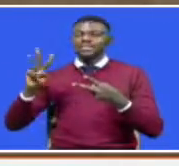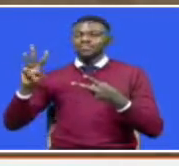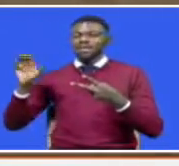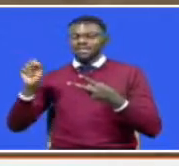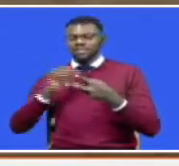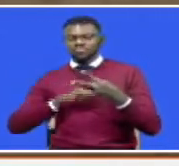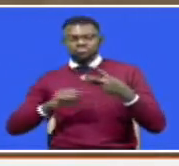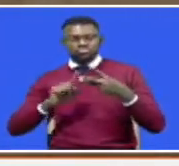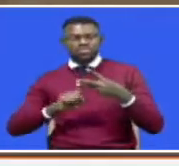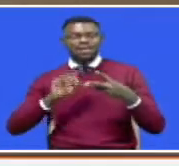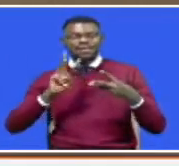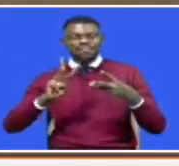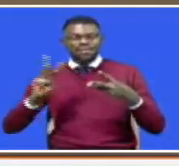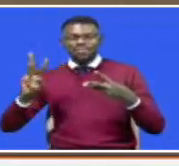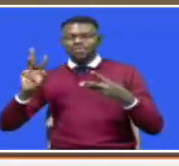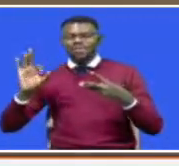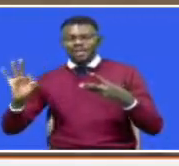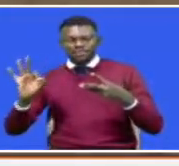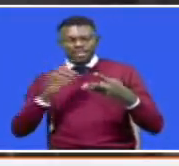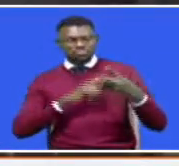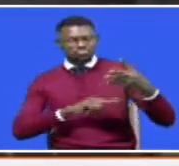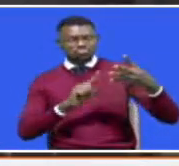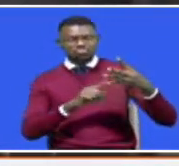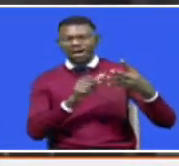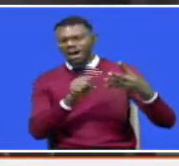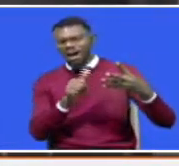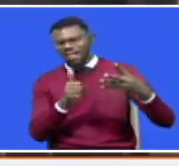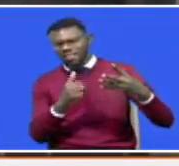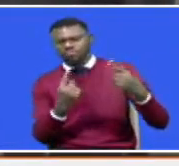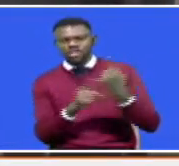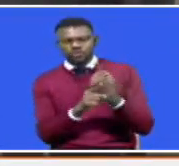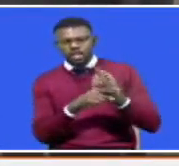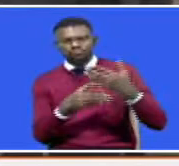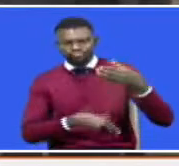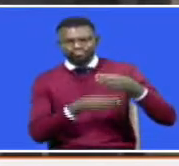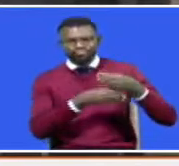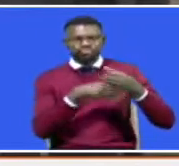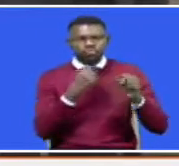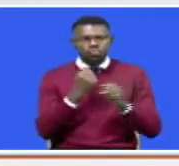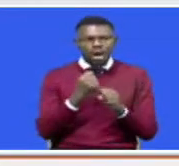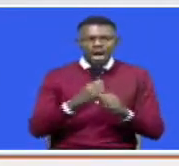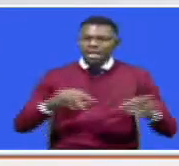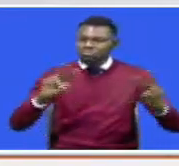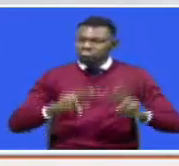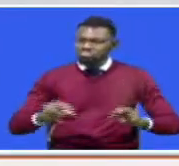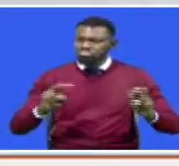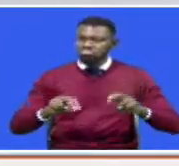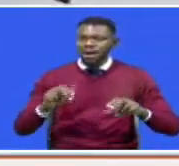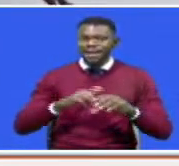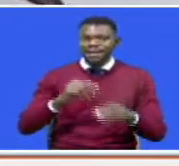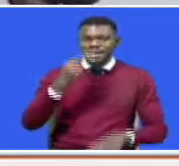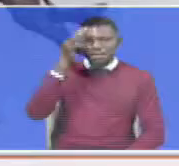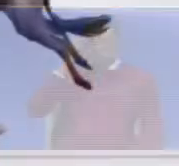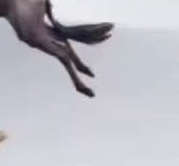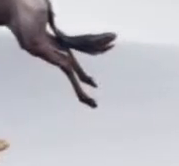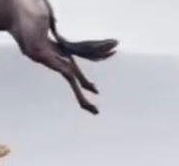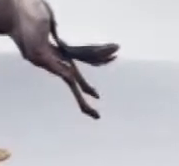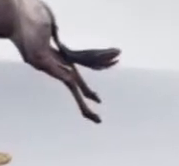KWS, WWF Kenya, together with other research organizations in the Masai Mara ecosystem, there is